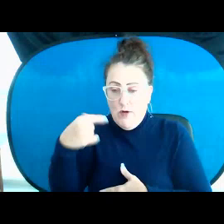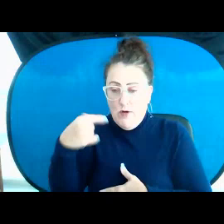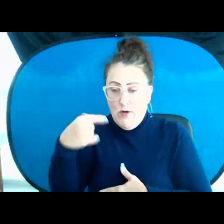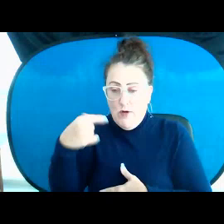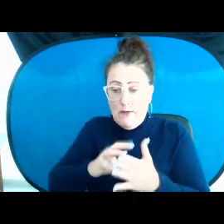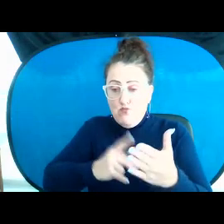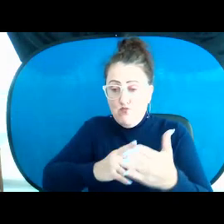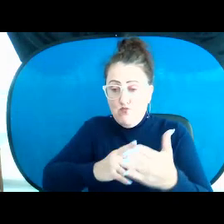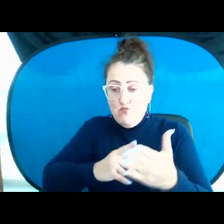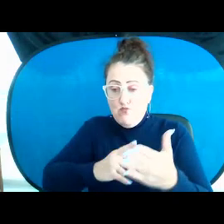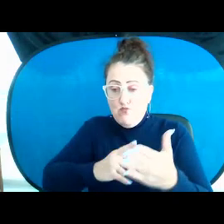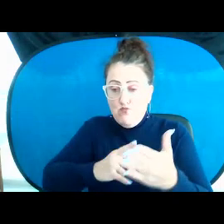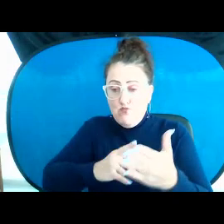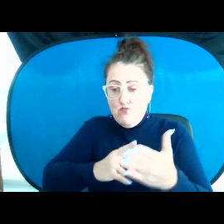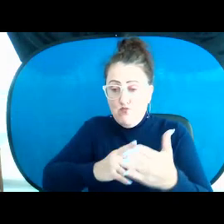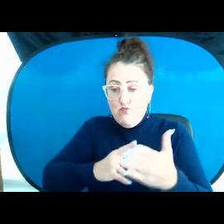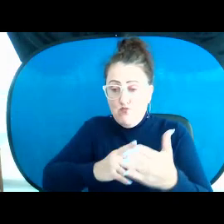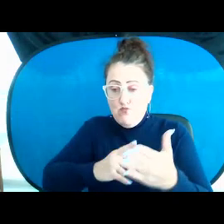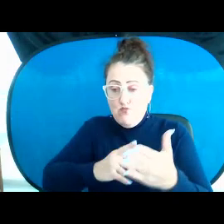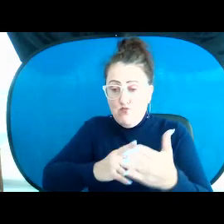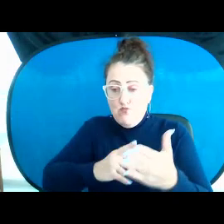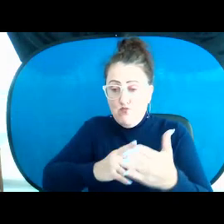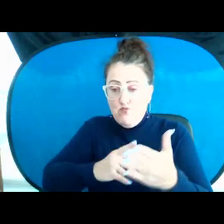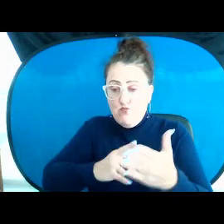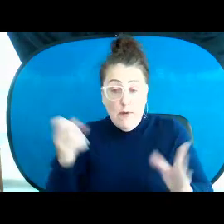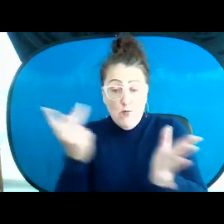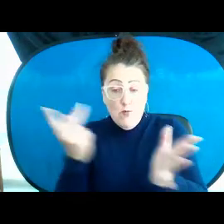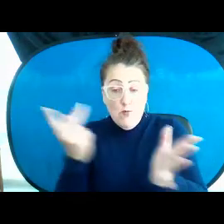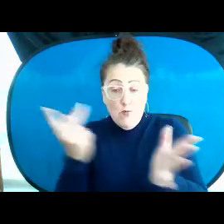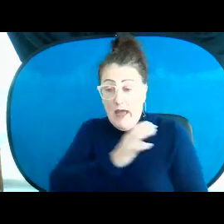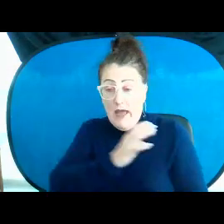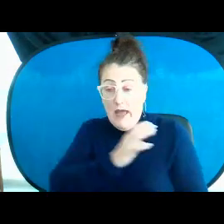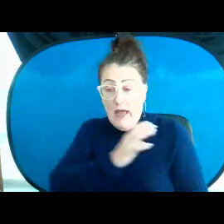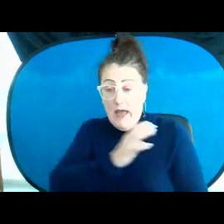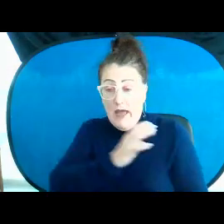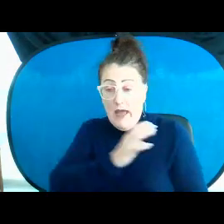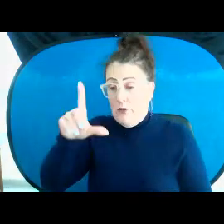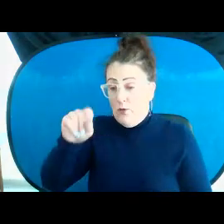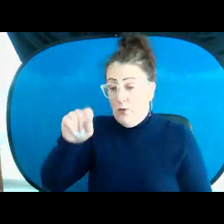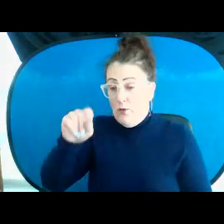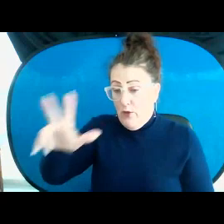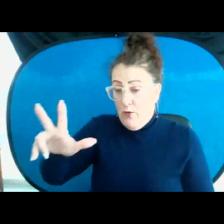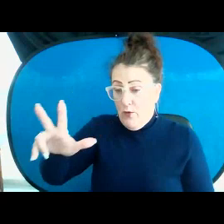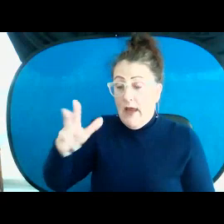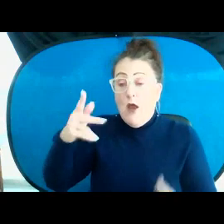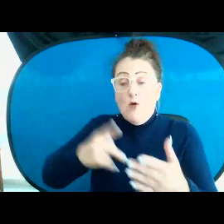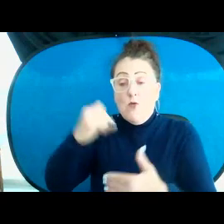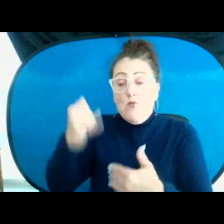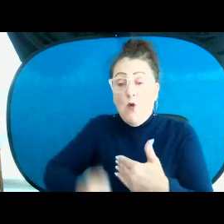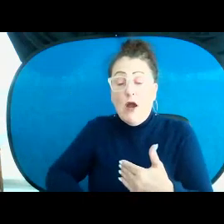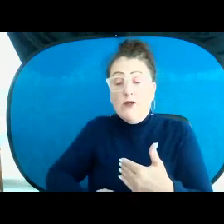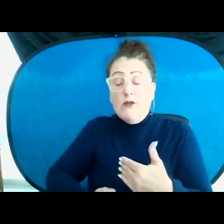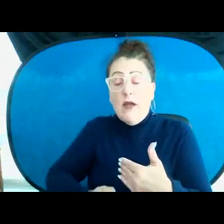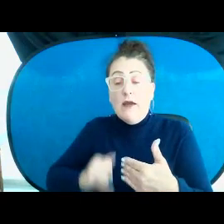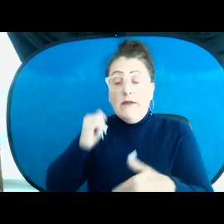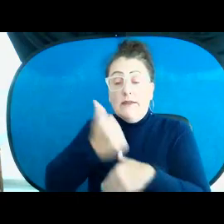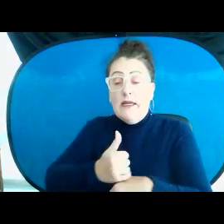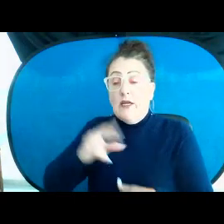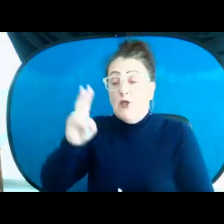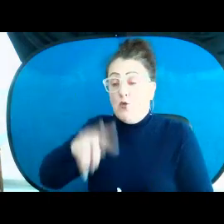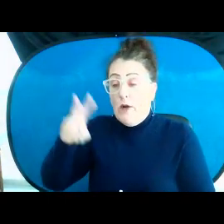Project Phase 1 baseline agreement approved by the Commission in December 2023. This project was programmed in the 2022 Solutions